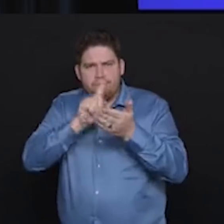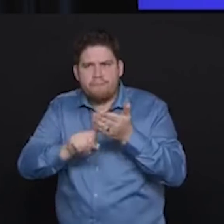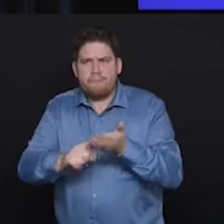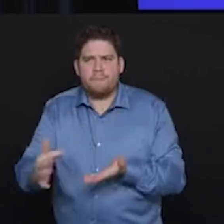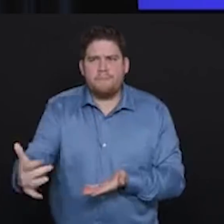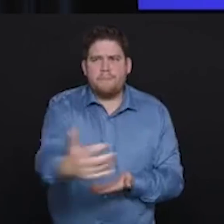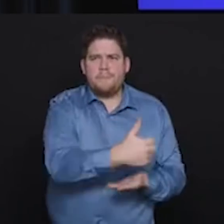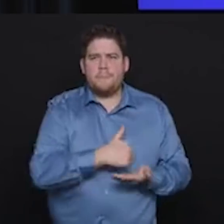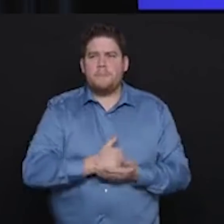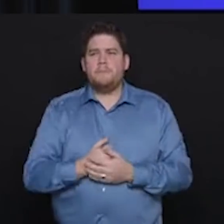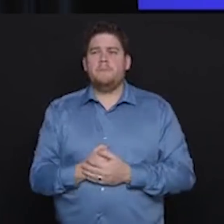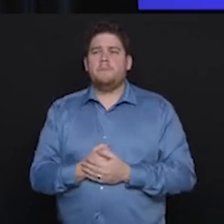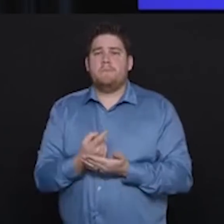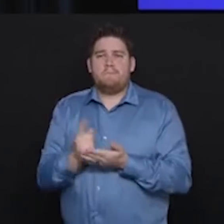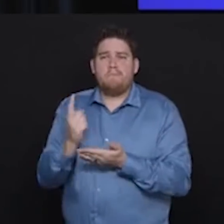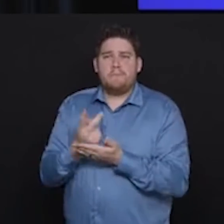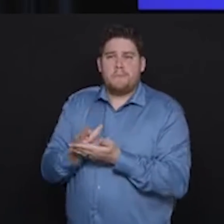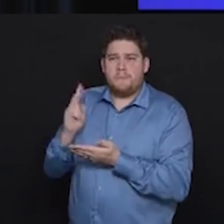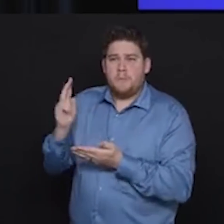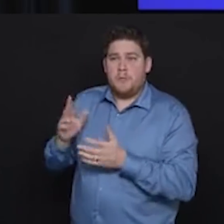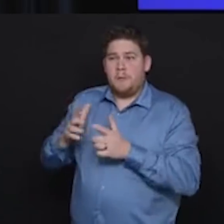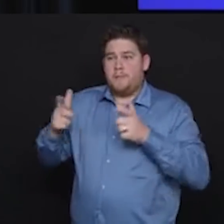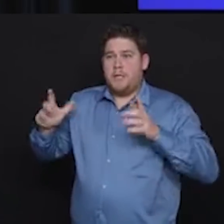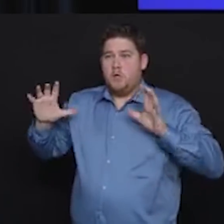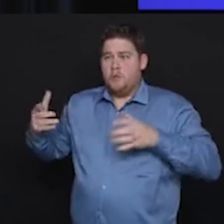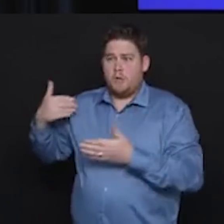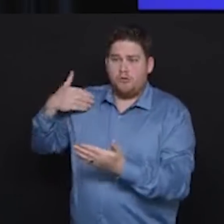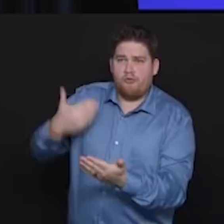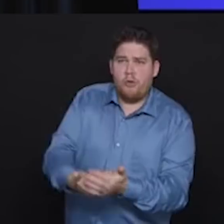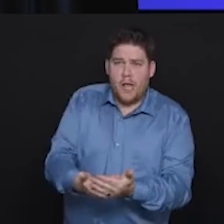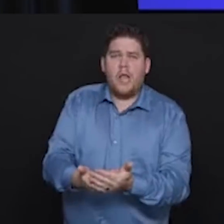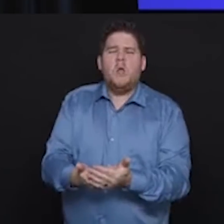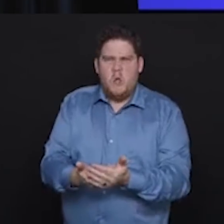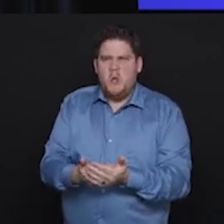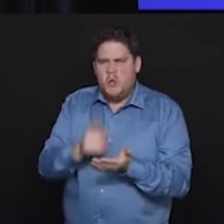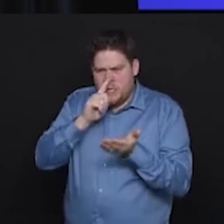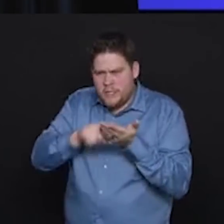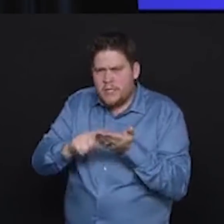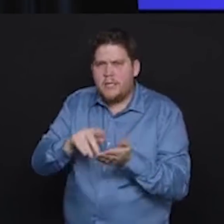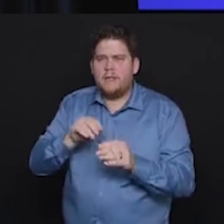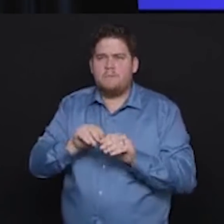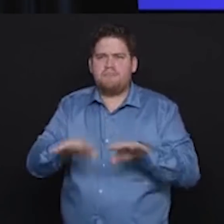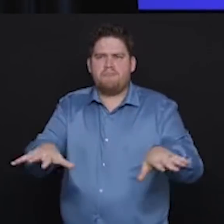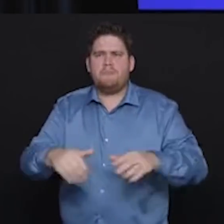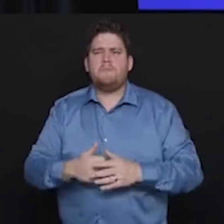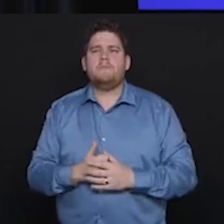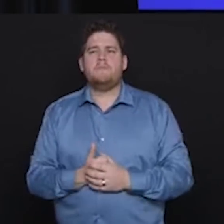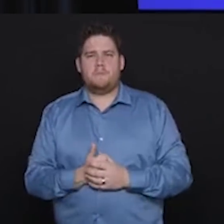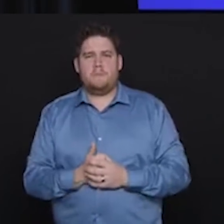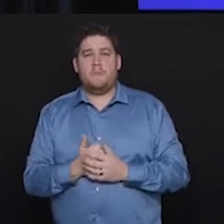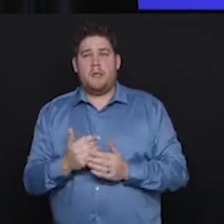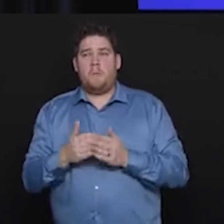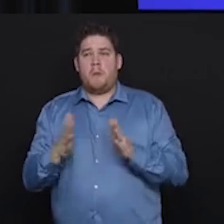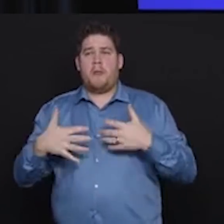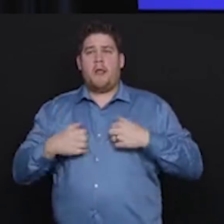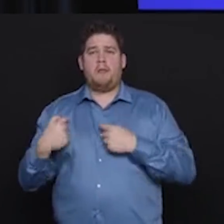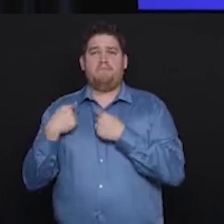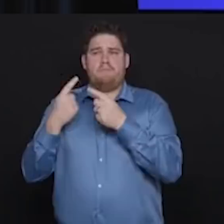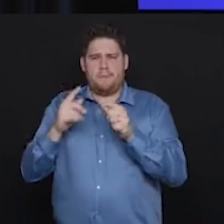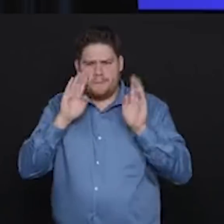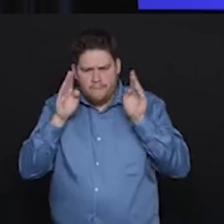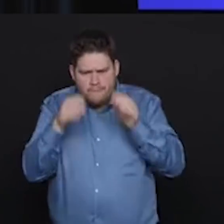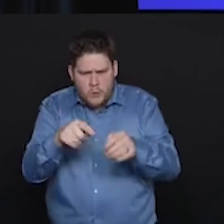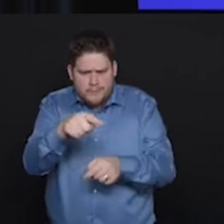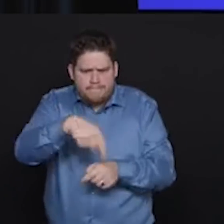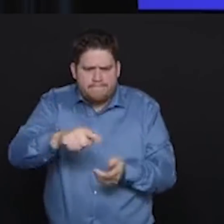larger groups of others, and that's the public health work that is ongoing today. When we talk about the testing strategy and focusing